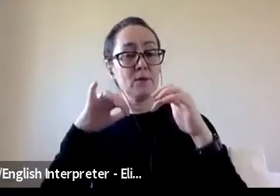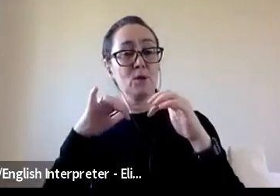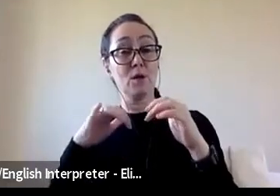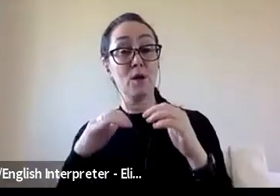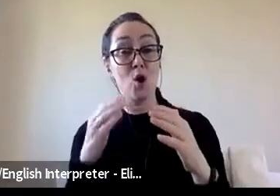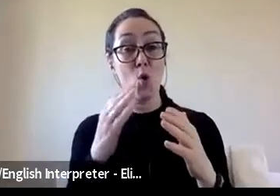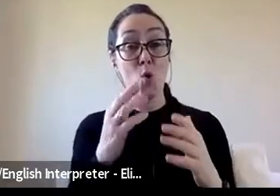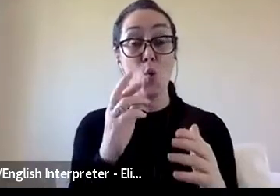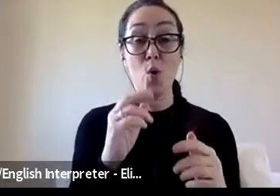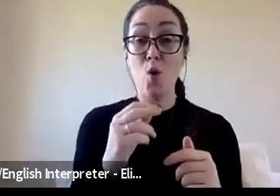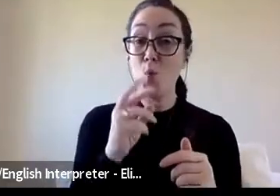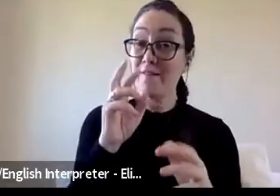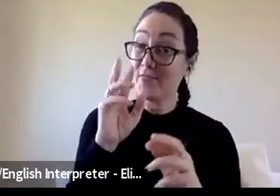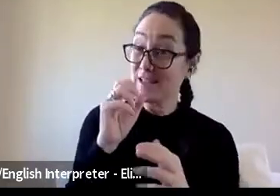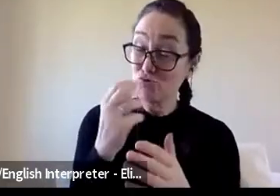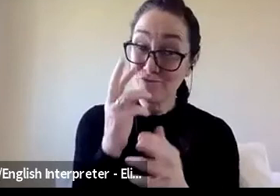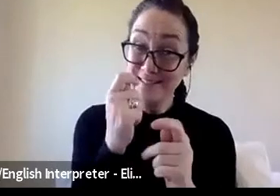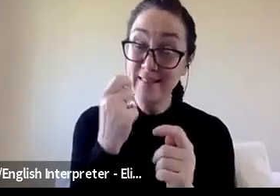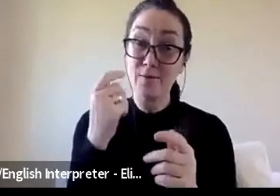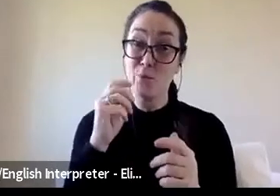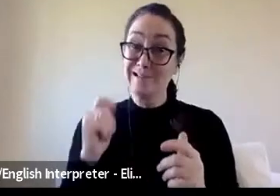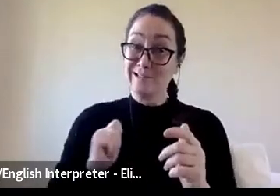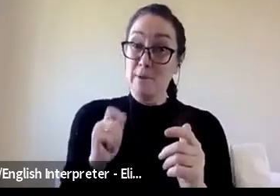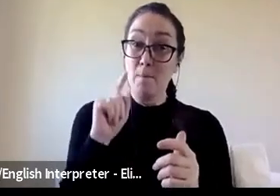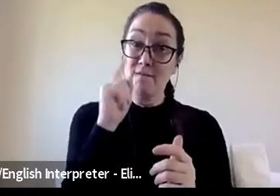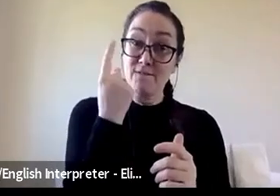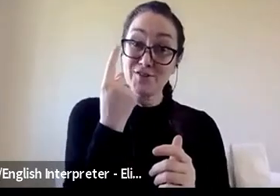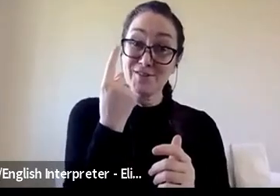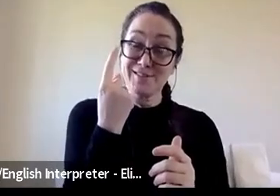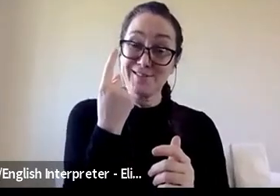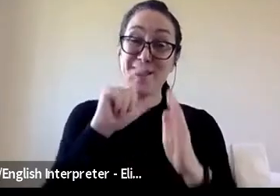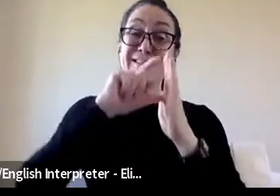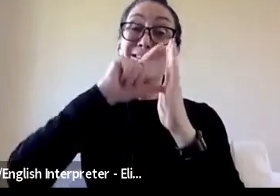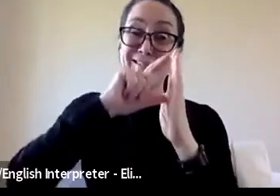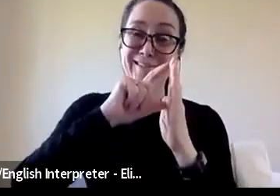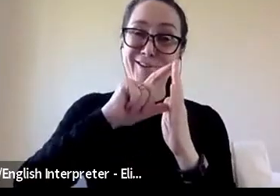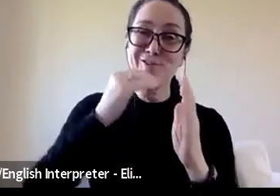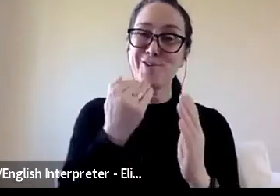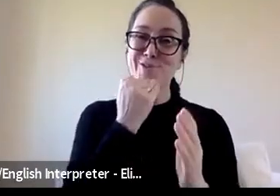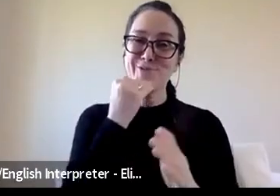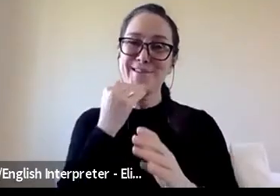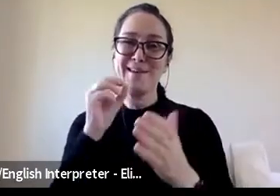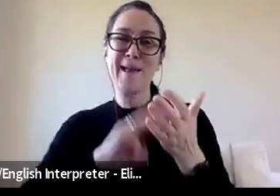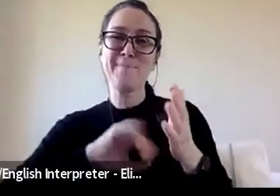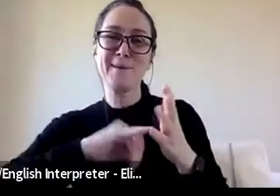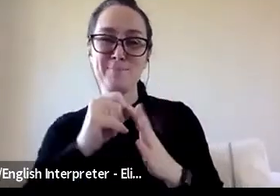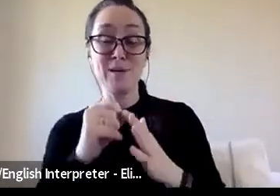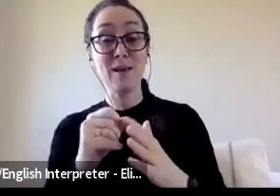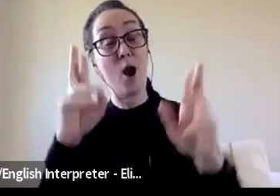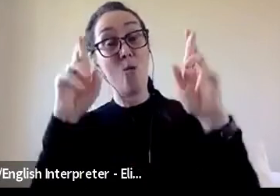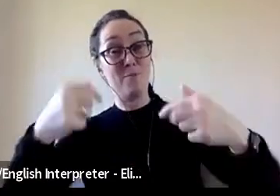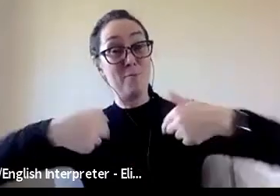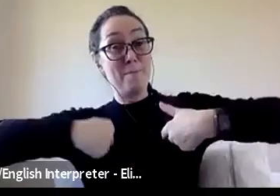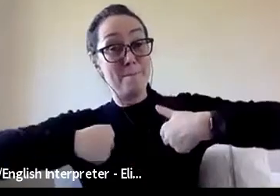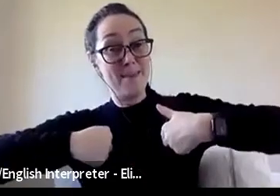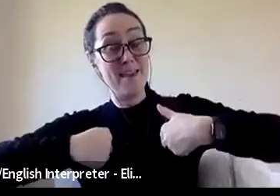green MSP in Central Scotland, and I would love for it to be a young disabled woman who's also an unpaid carer, who will go in,